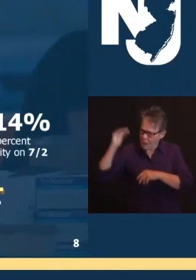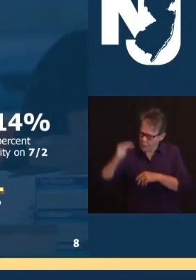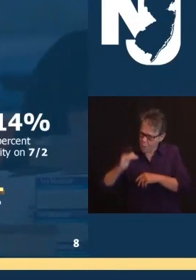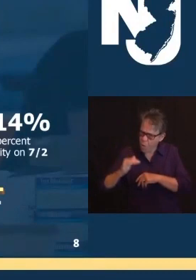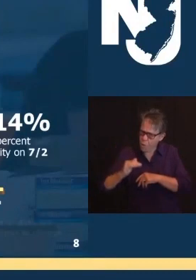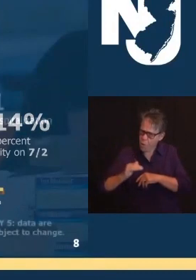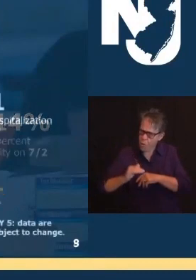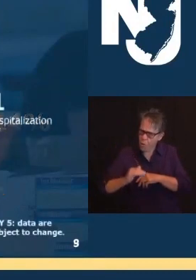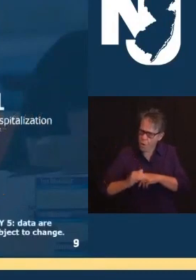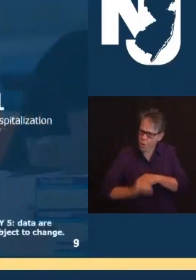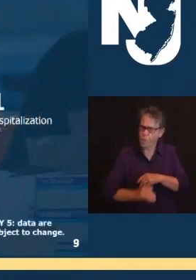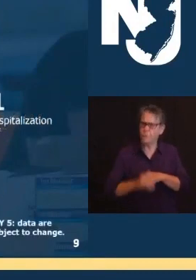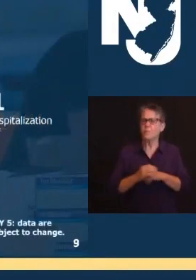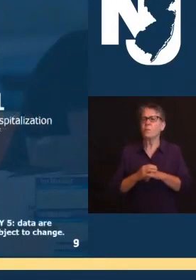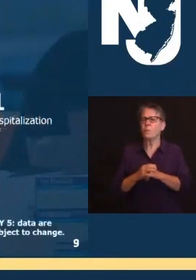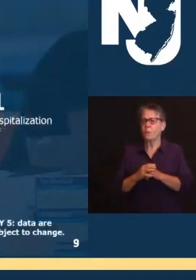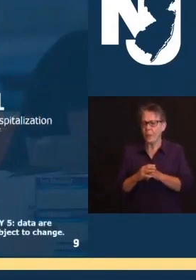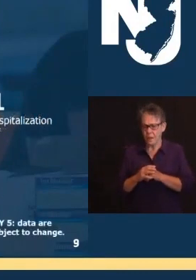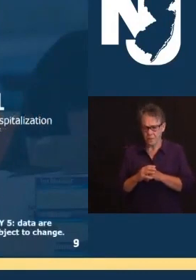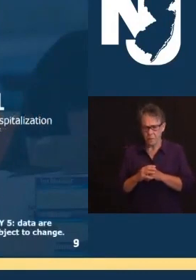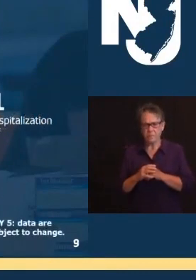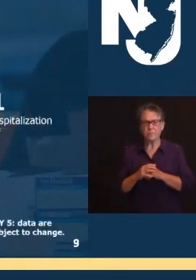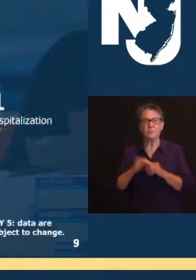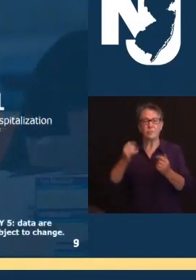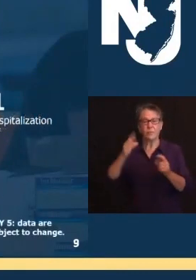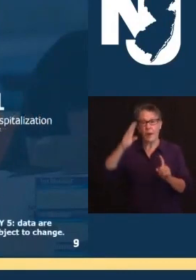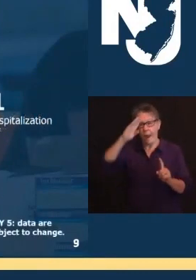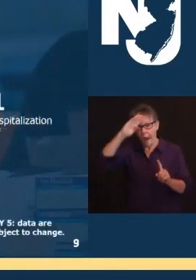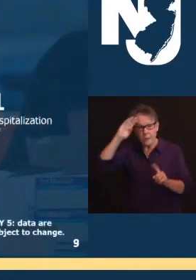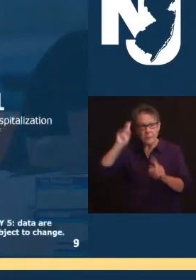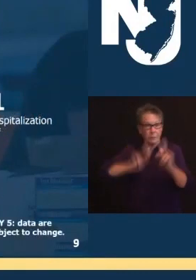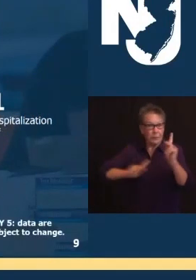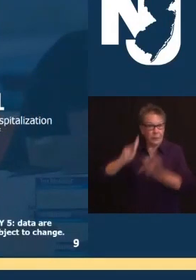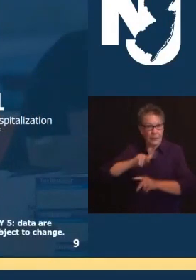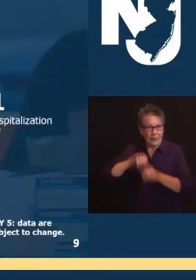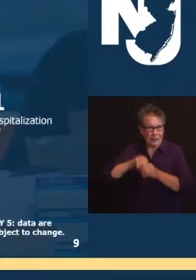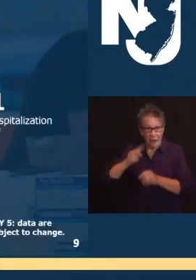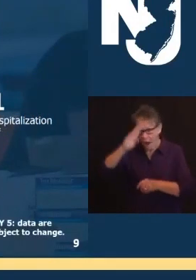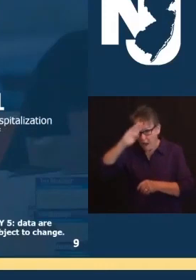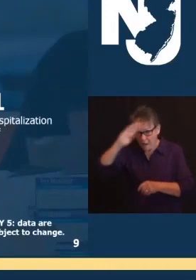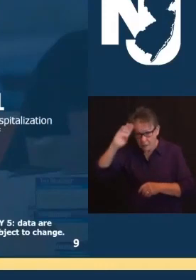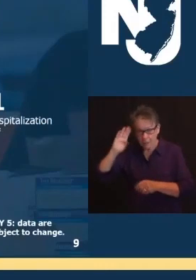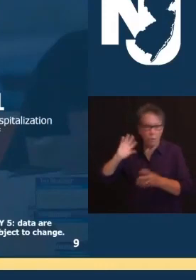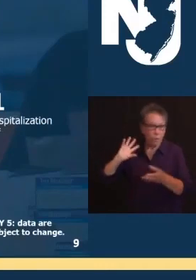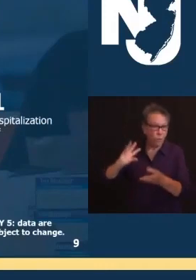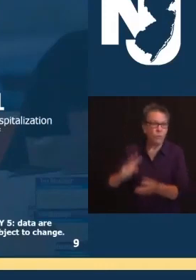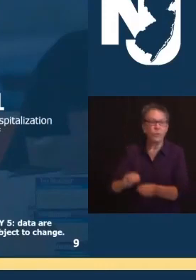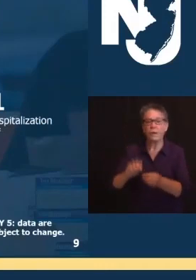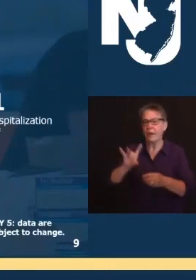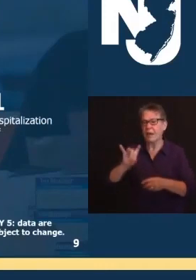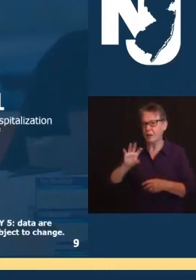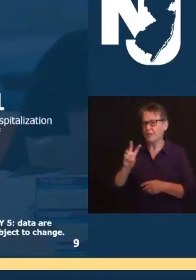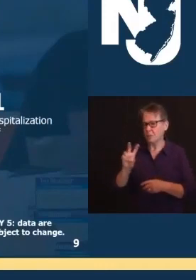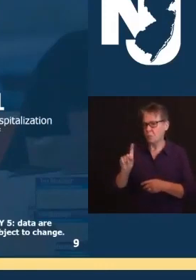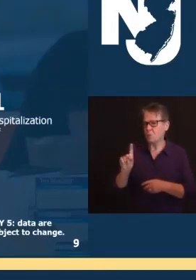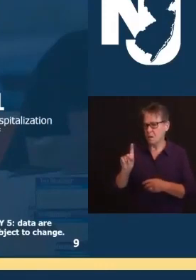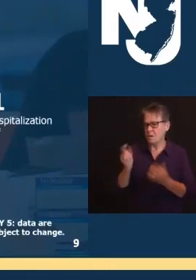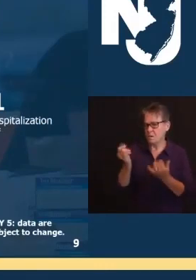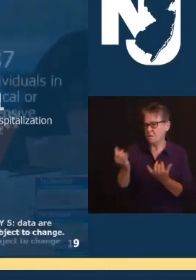spread. Looking to our hospitals, the total number of residents hospitalized for COVID-19 yesterday was